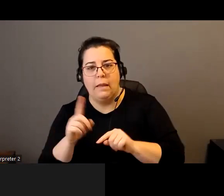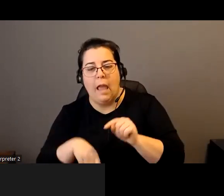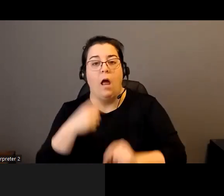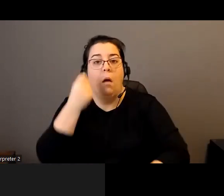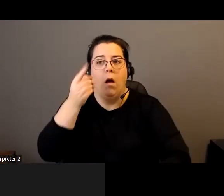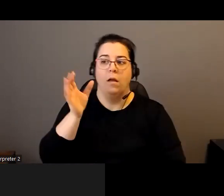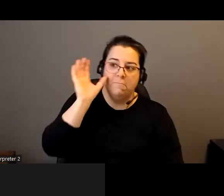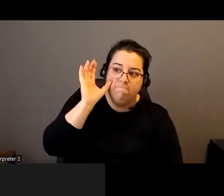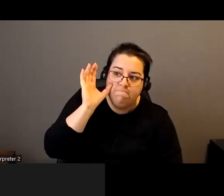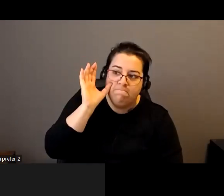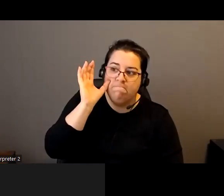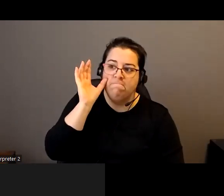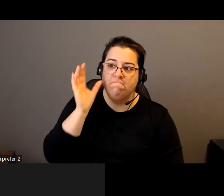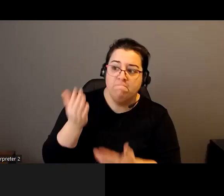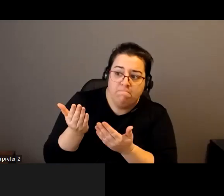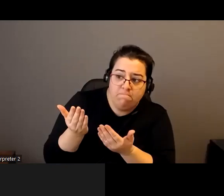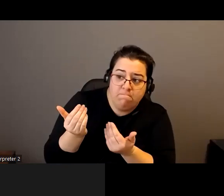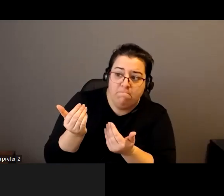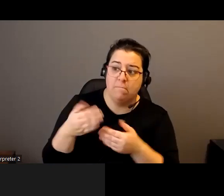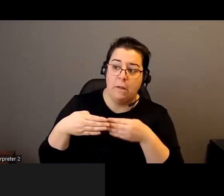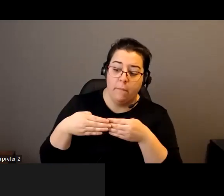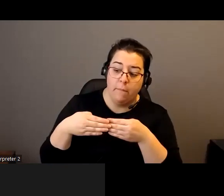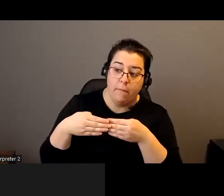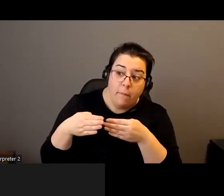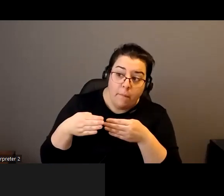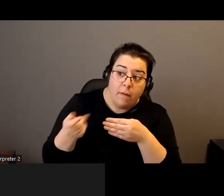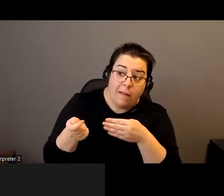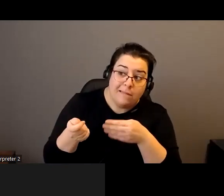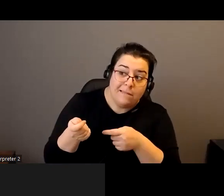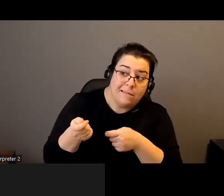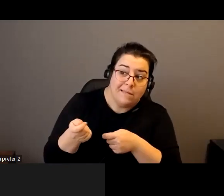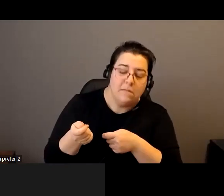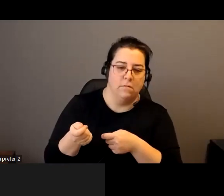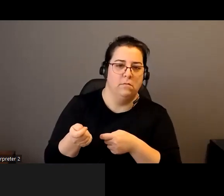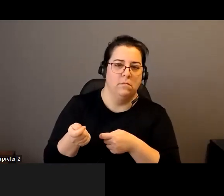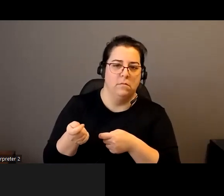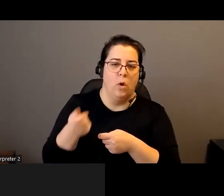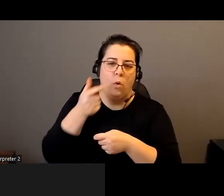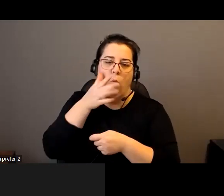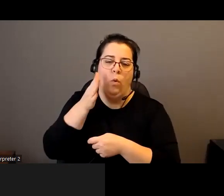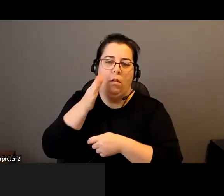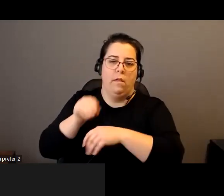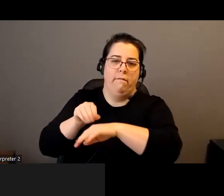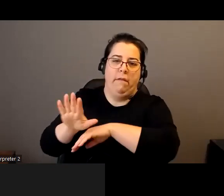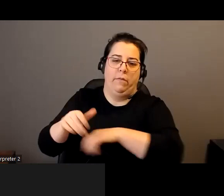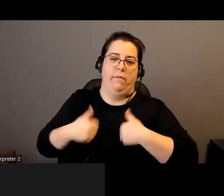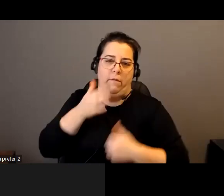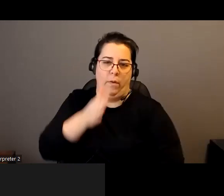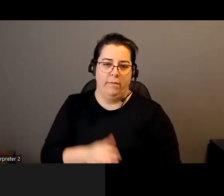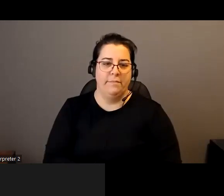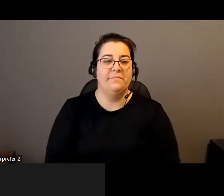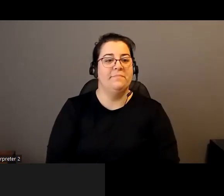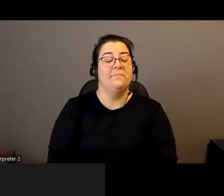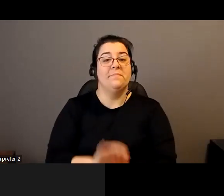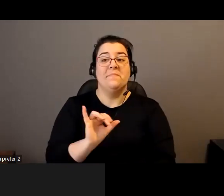supportive person, opening the door for conversation, it really does make a difference. Yeah, For sure. Thank you so much, Margaret, and